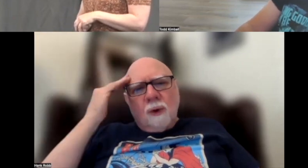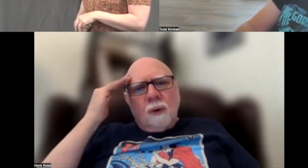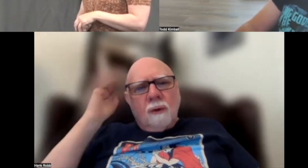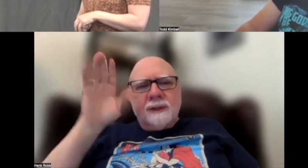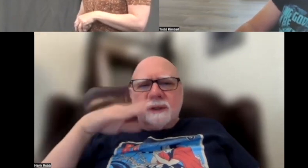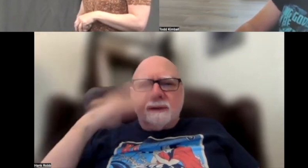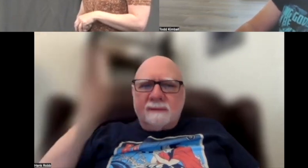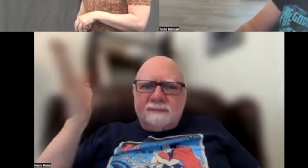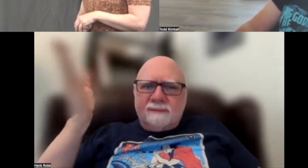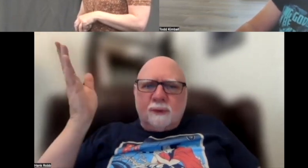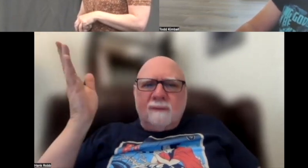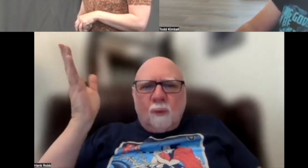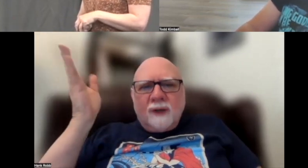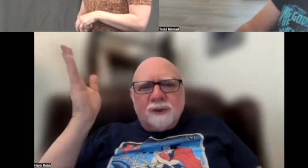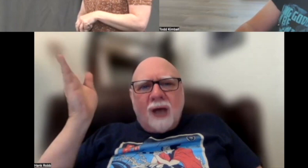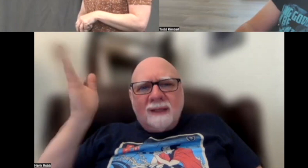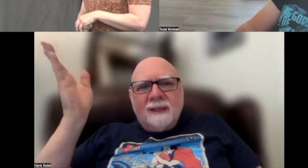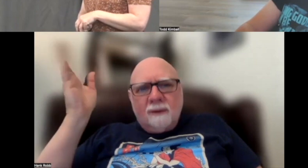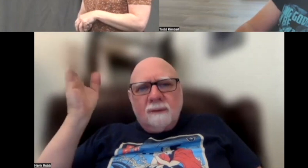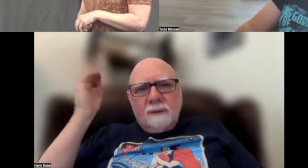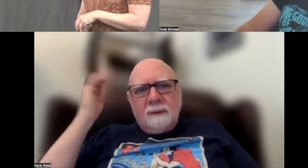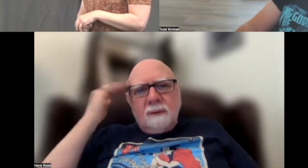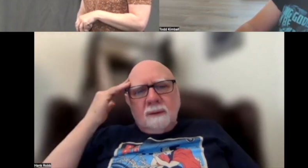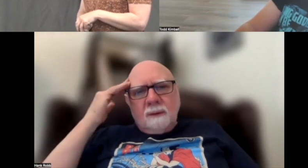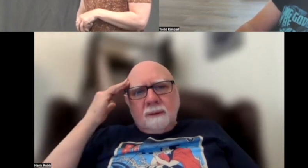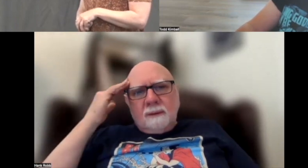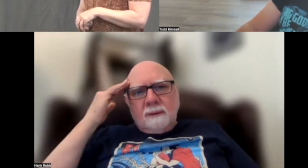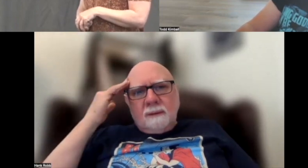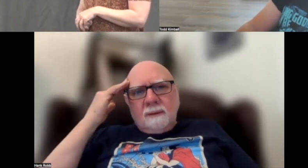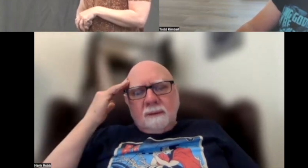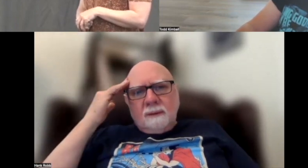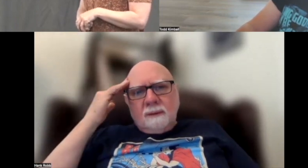producing, or is it sort of a one-shot deal?